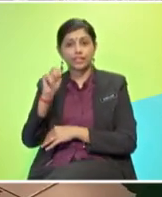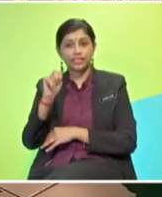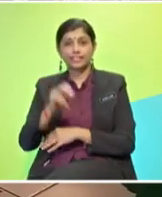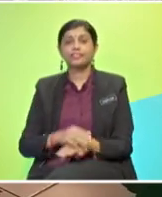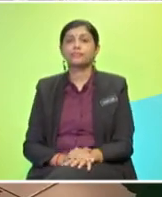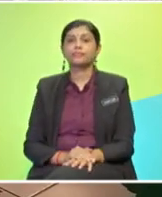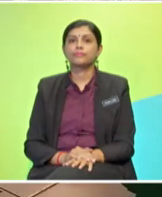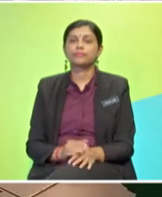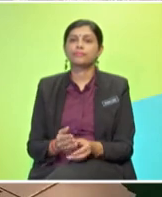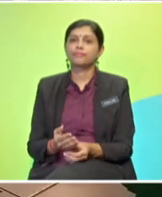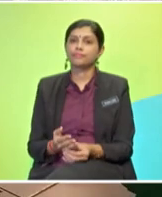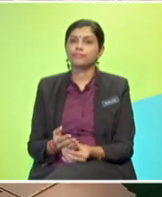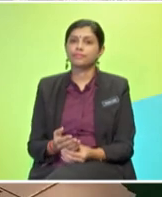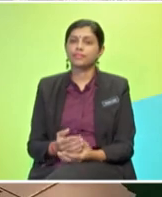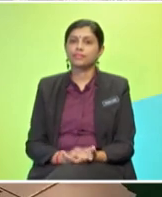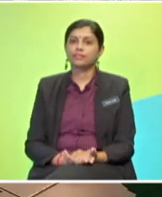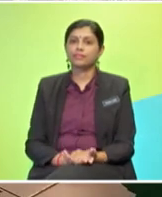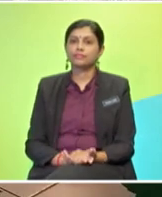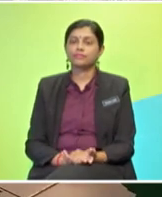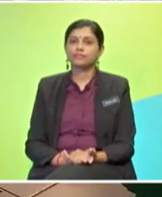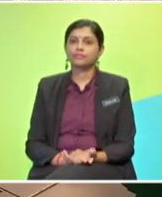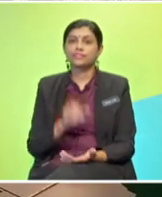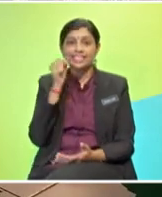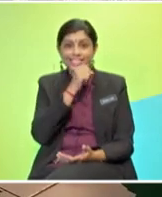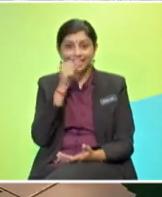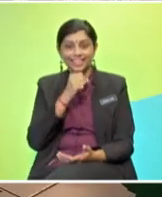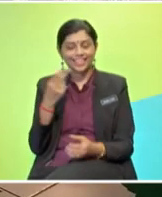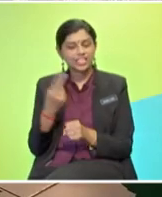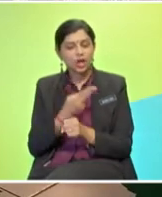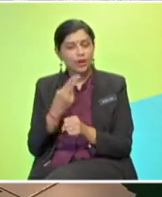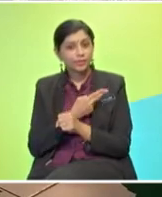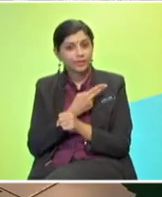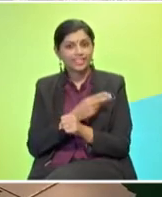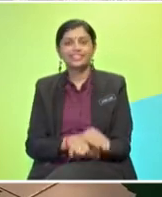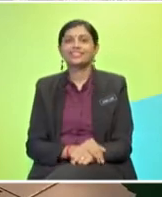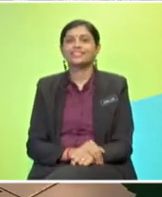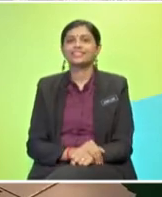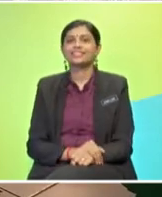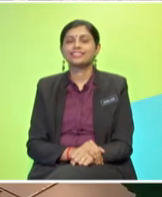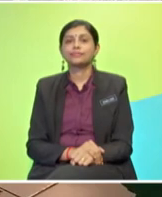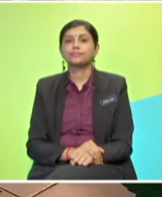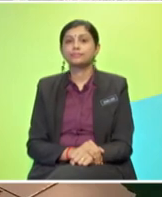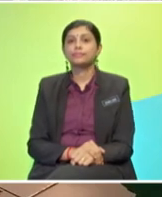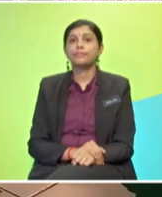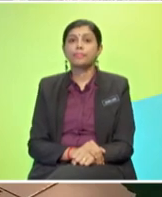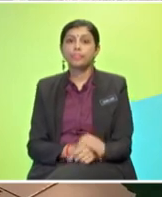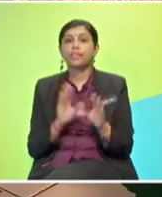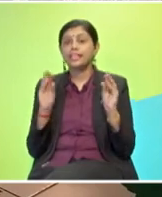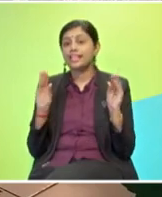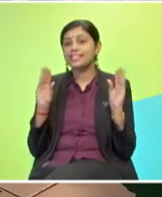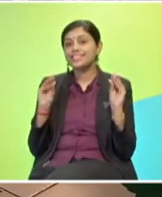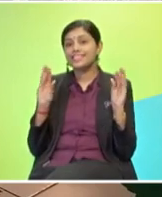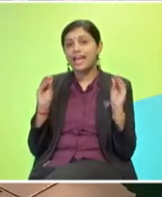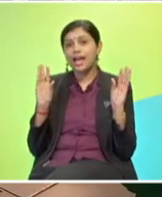sing. Sing is my hobby. Let's sing together. Twinkle, twinkle,